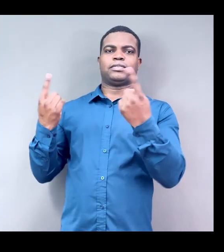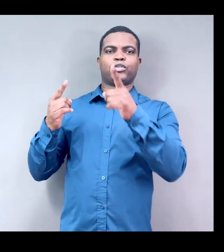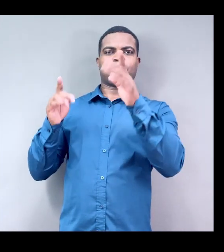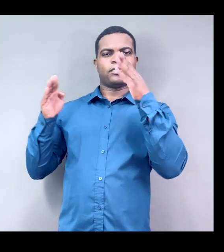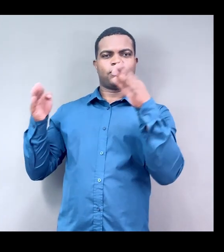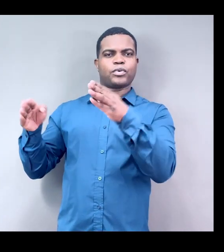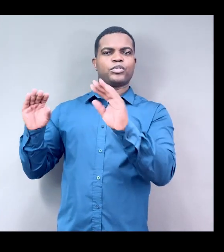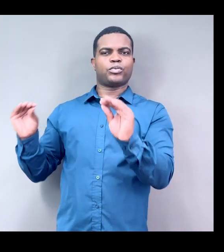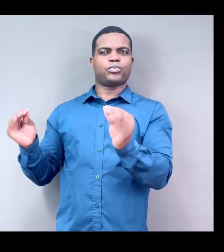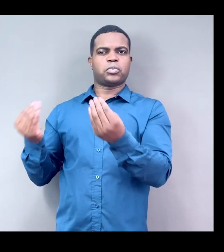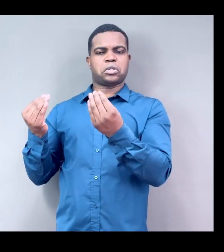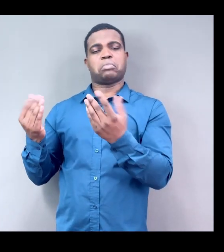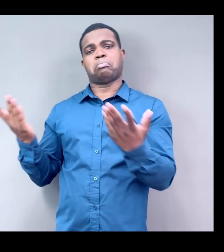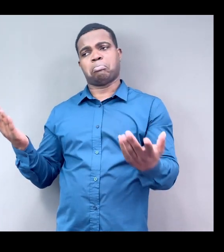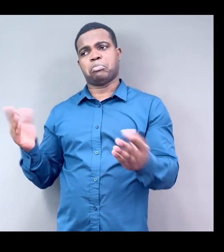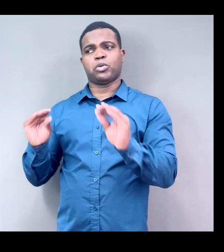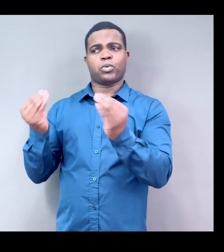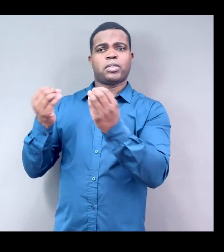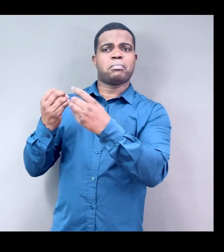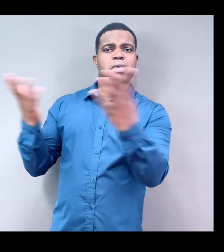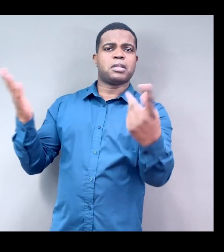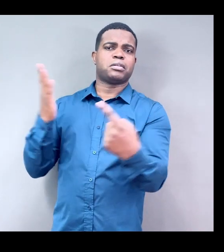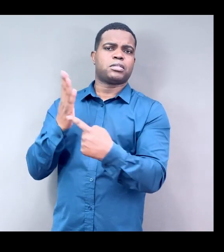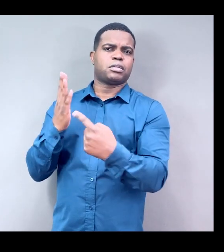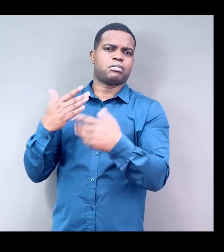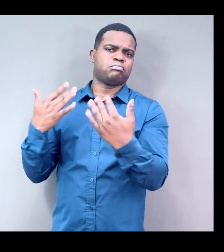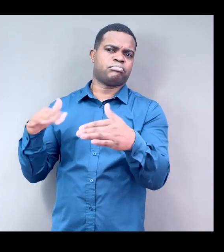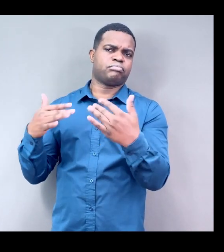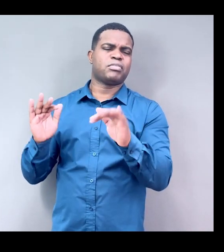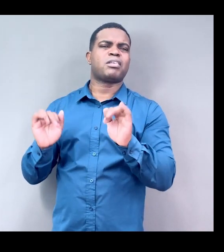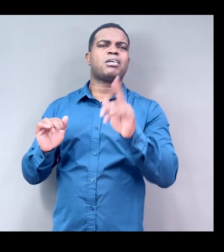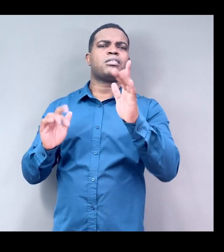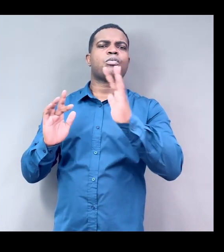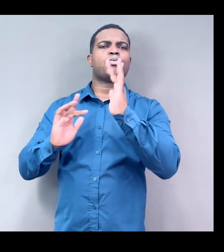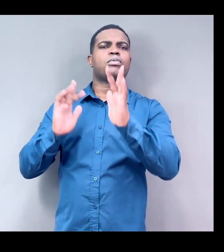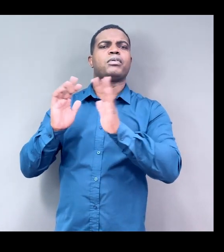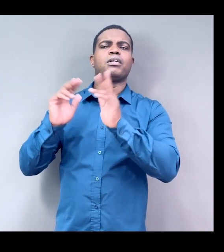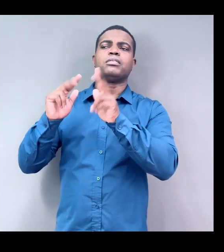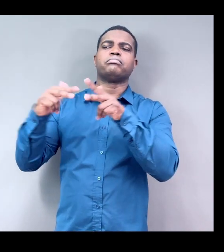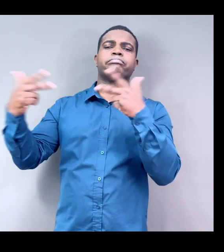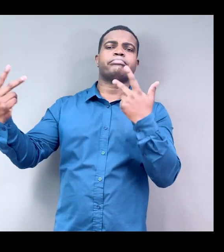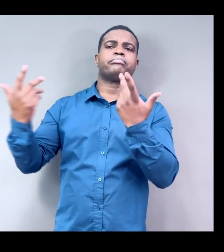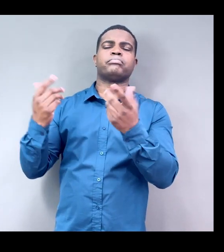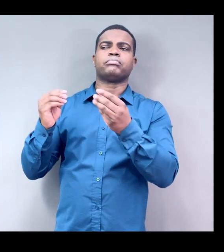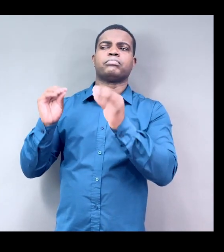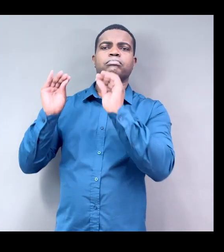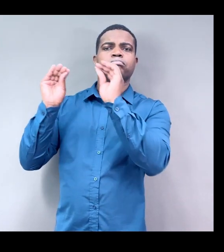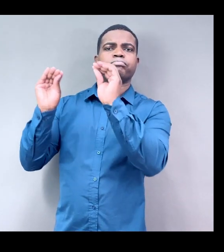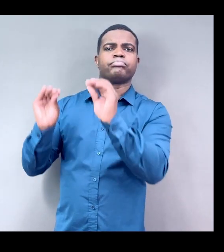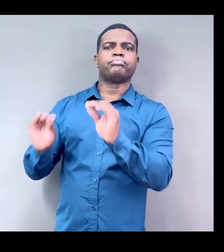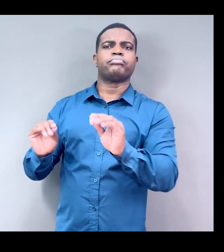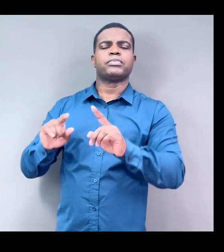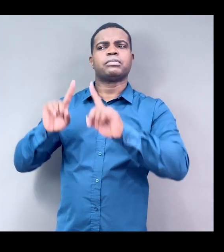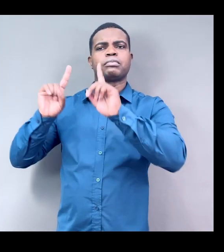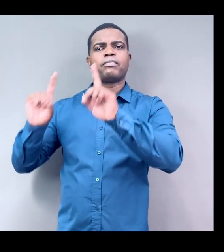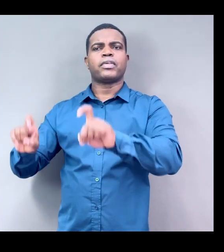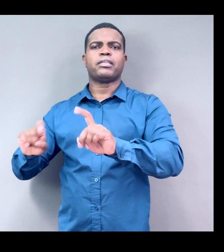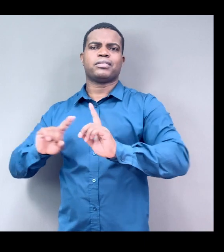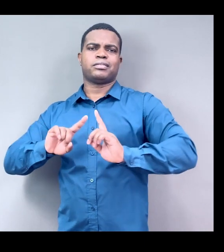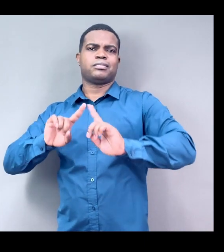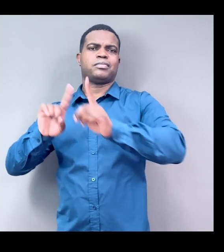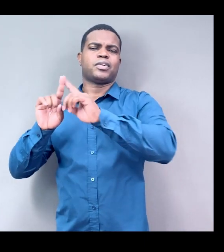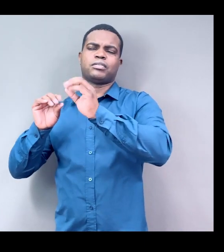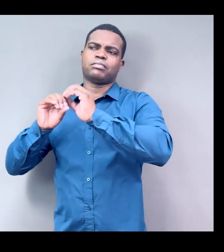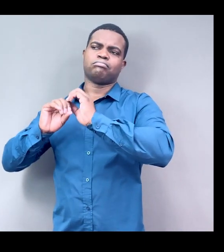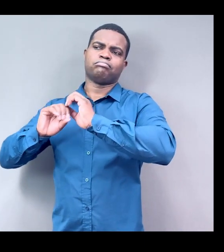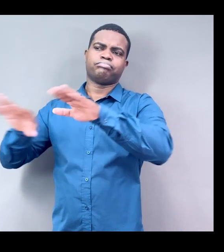target audience are young people which are tech savvy, you can decide to use online forums, you